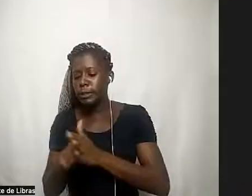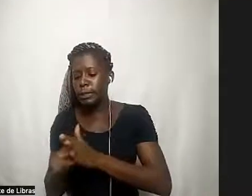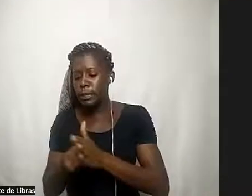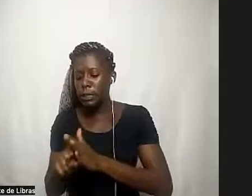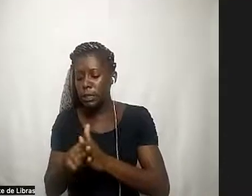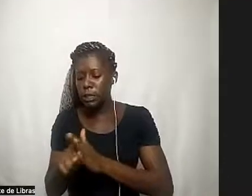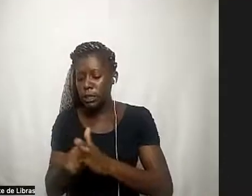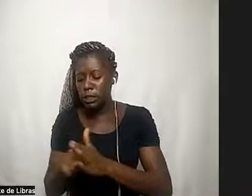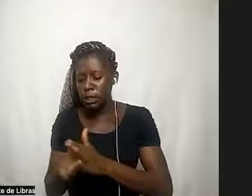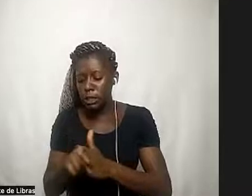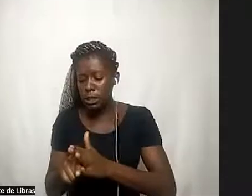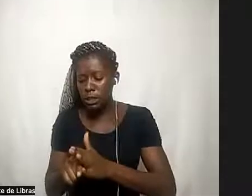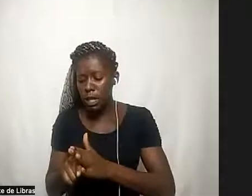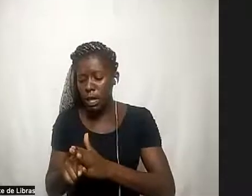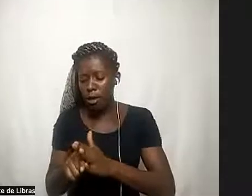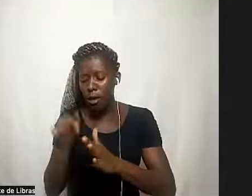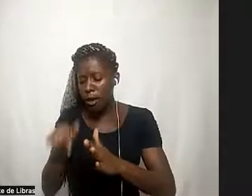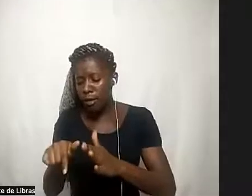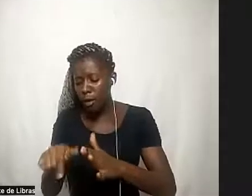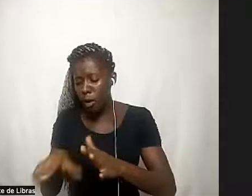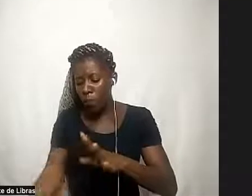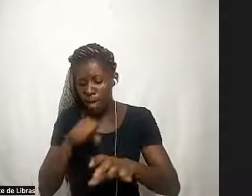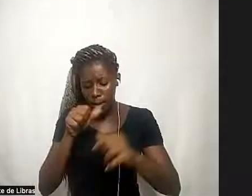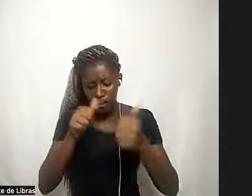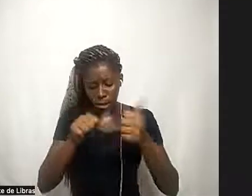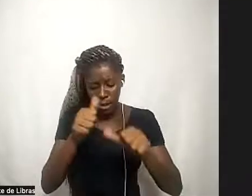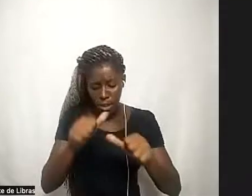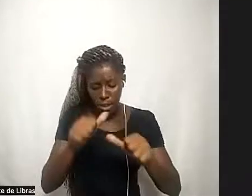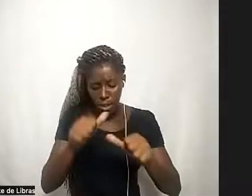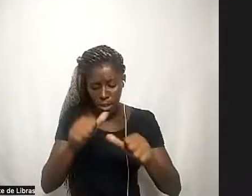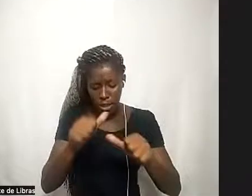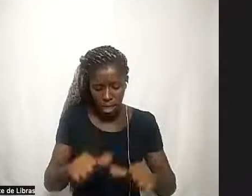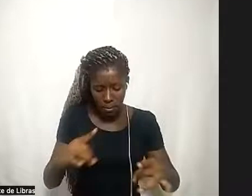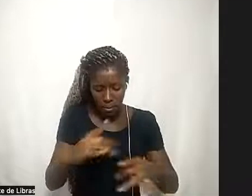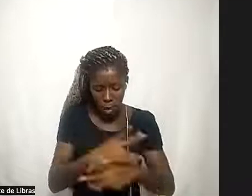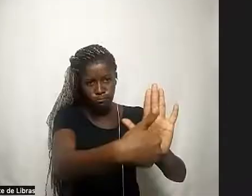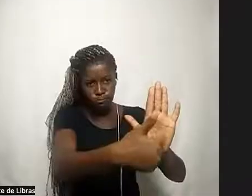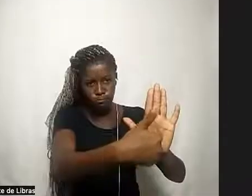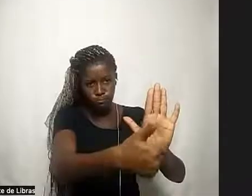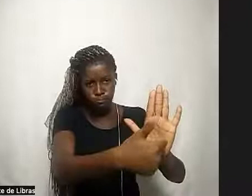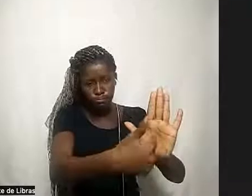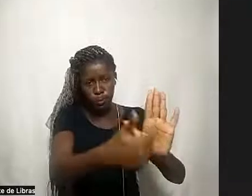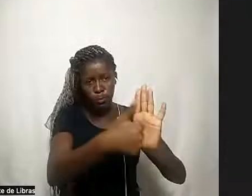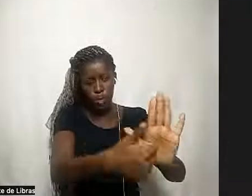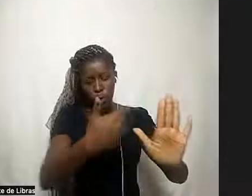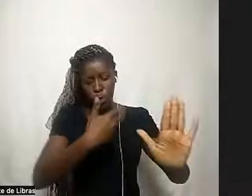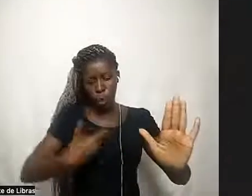After we present these results for the Brazilian government, so they can create